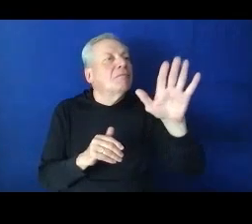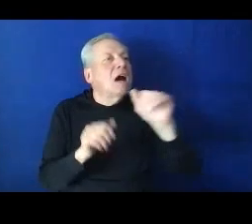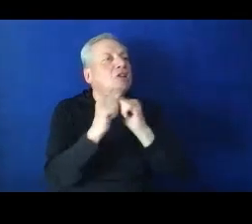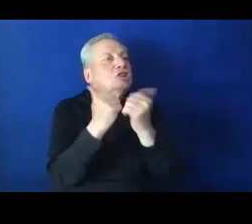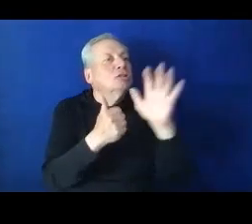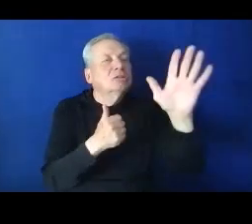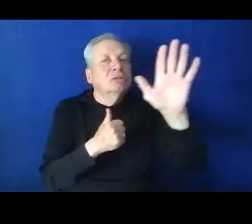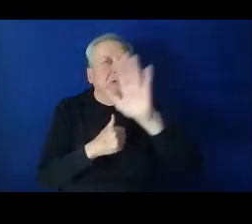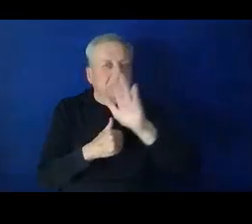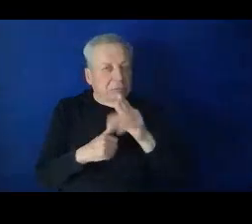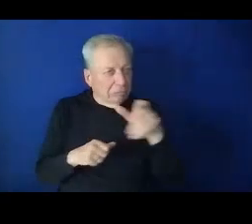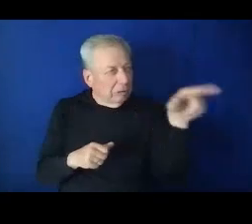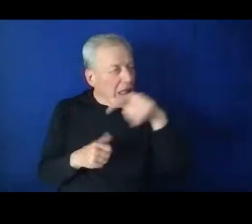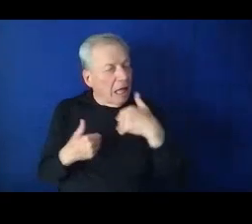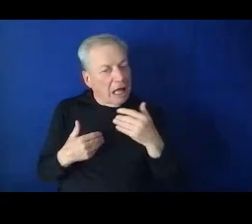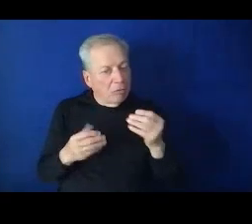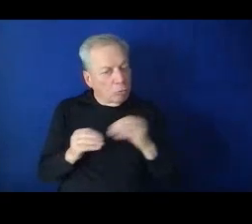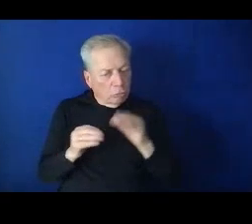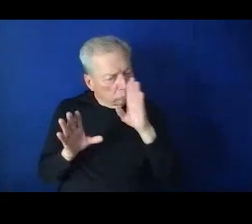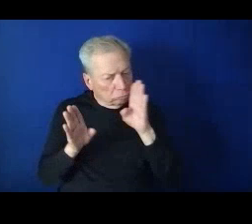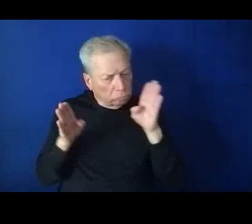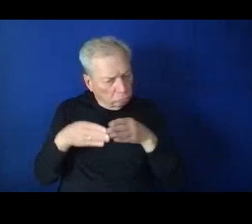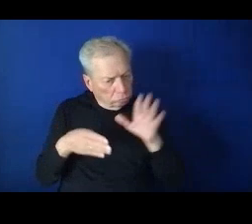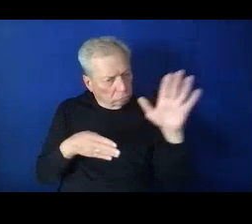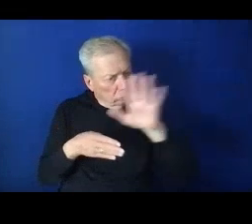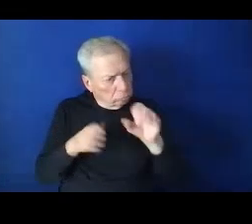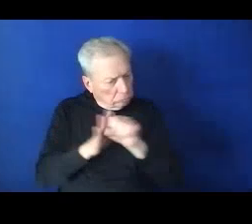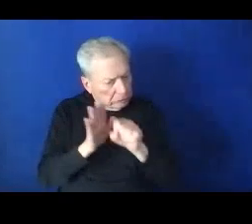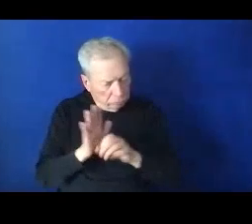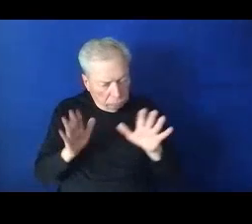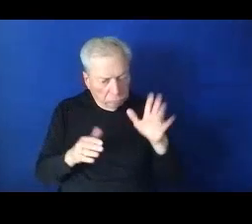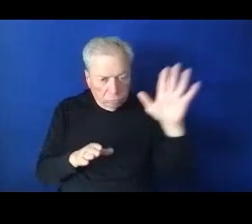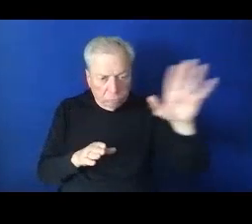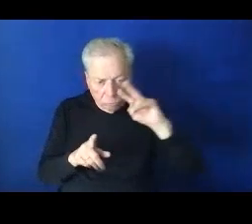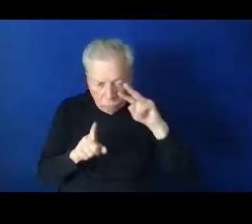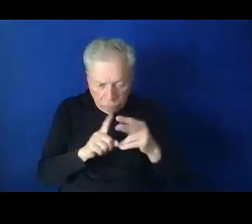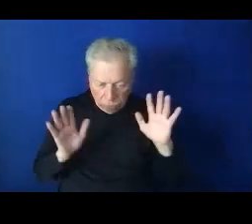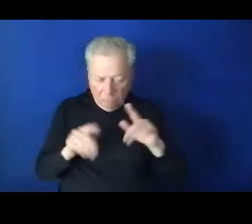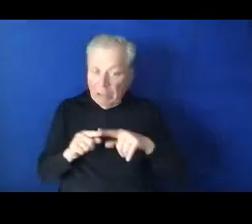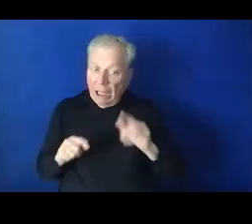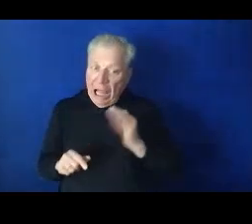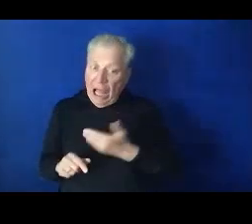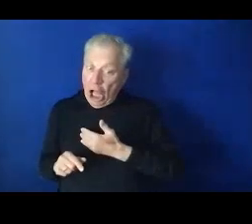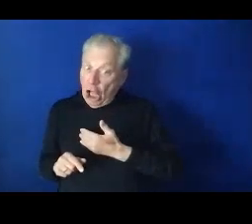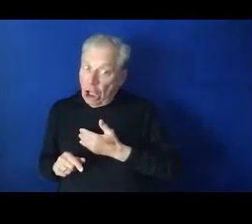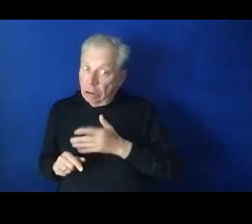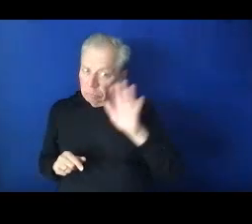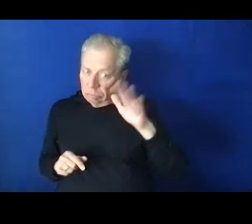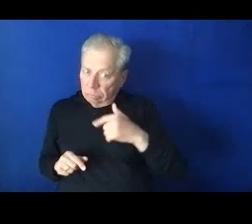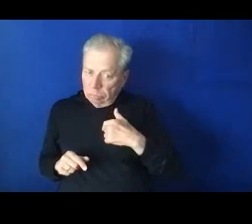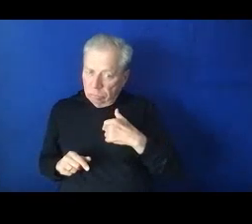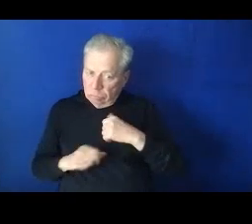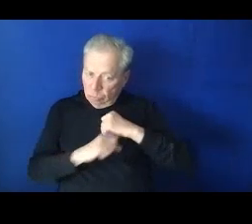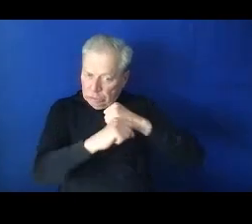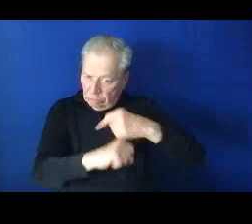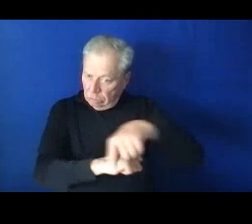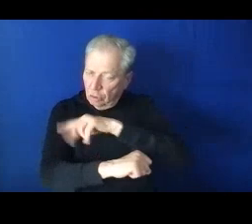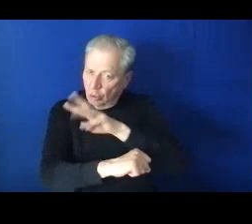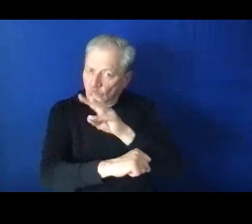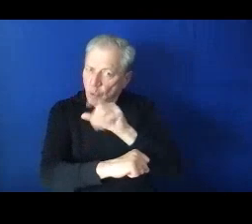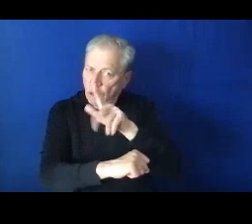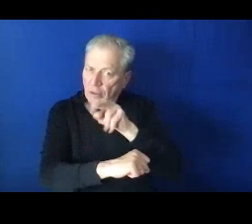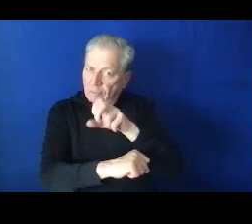they have their own interests in constituency and perspective, and our interest is in protecting Yellowstone wolves. And so we very much